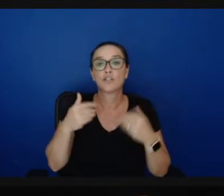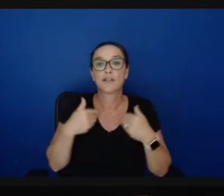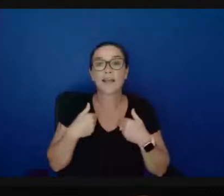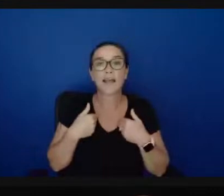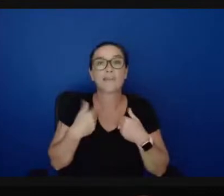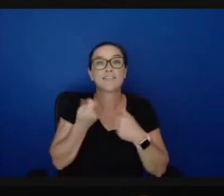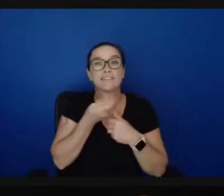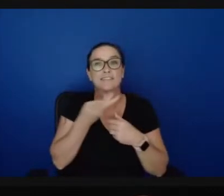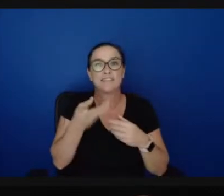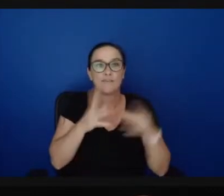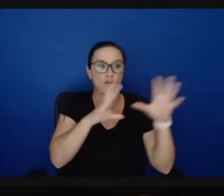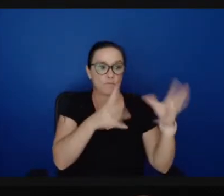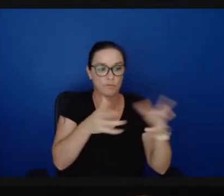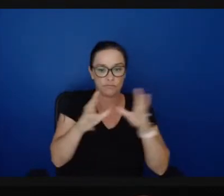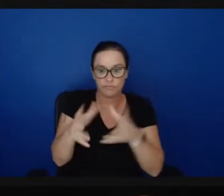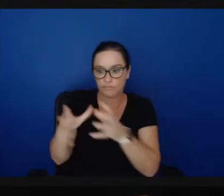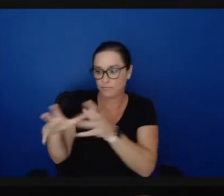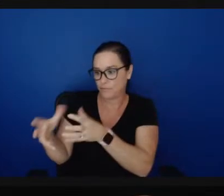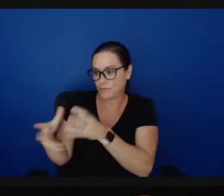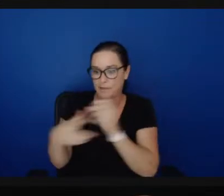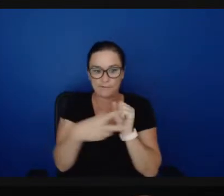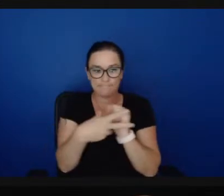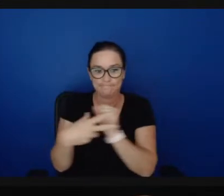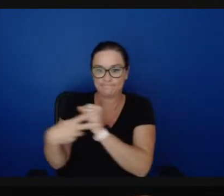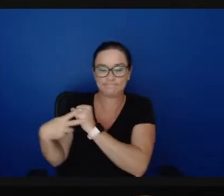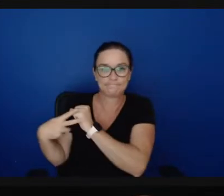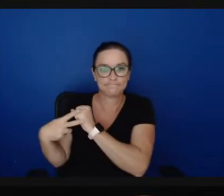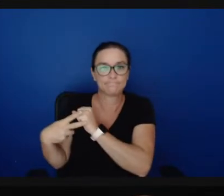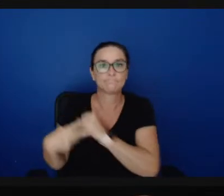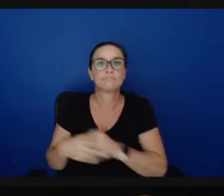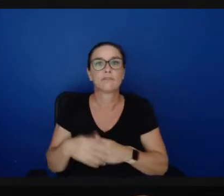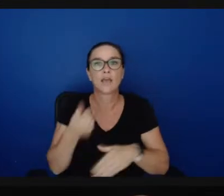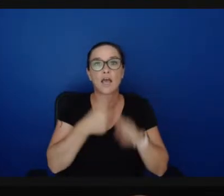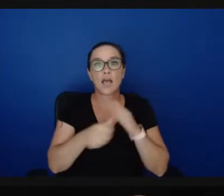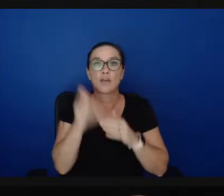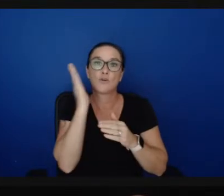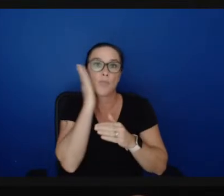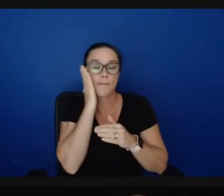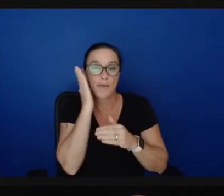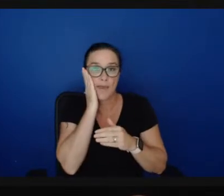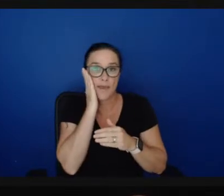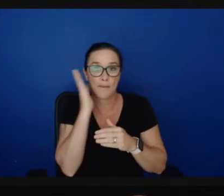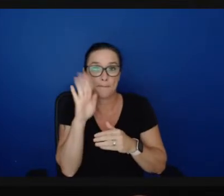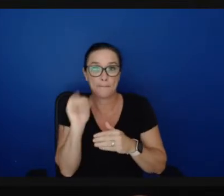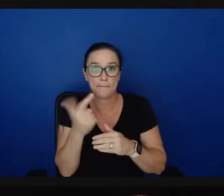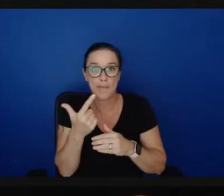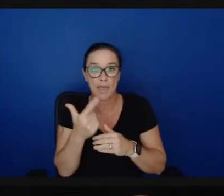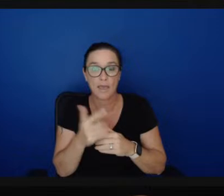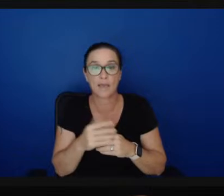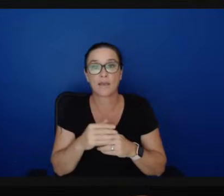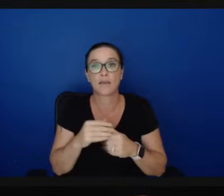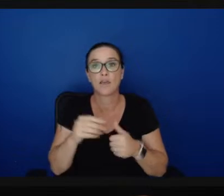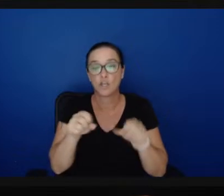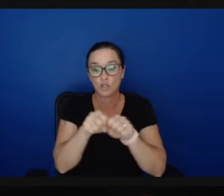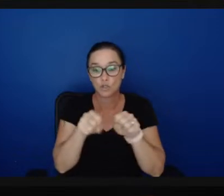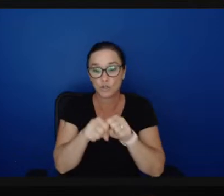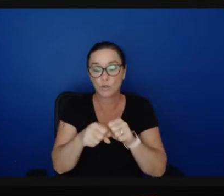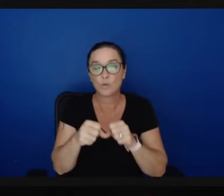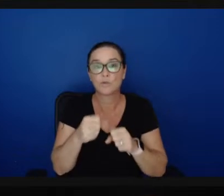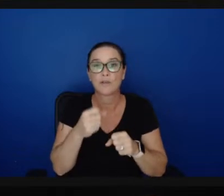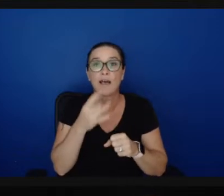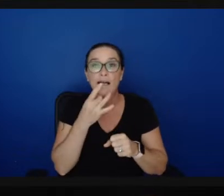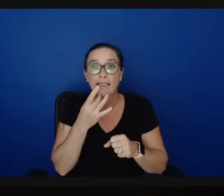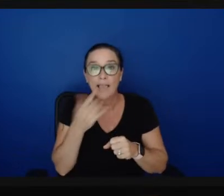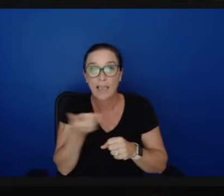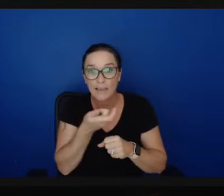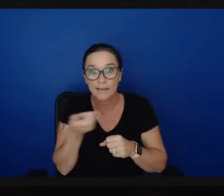of supplies around your house. They say under the bed bags, you can have shoes, flashlight, and other items if something